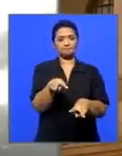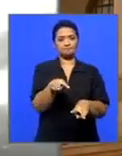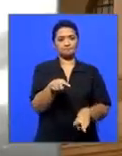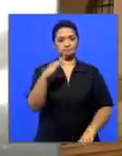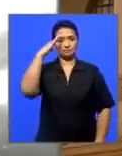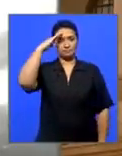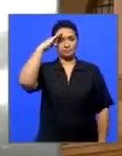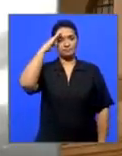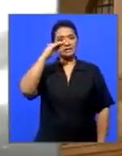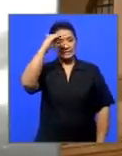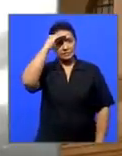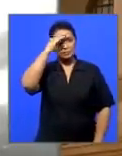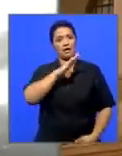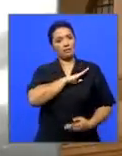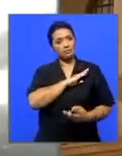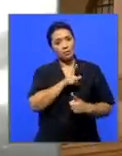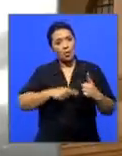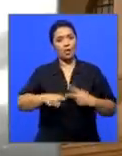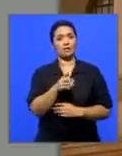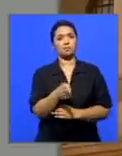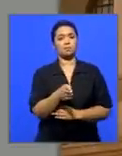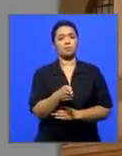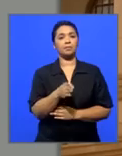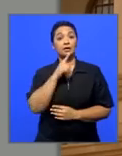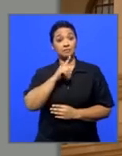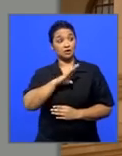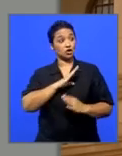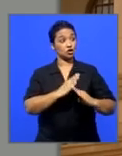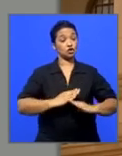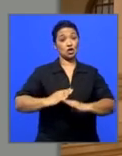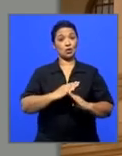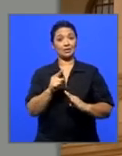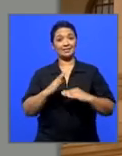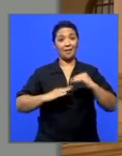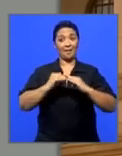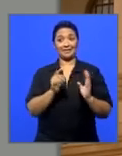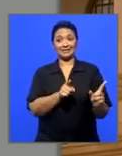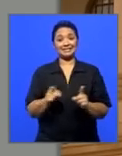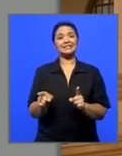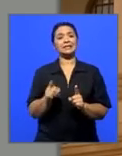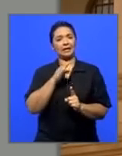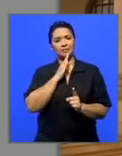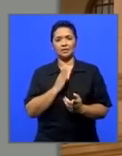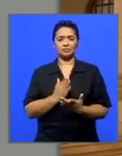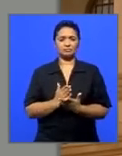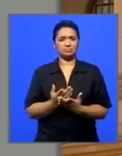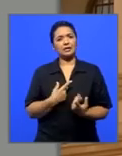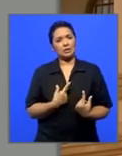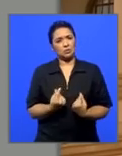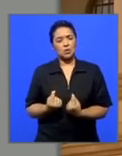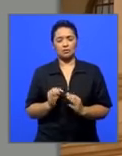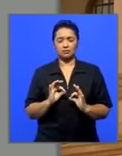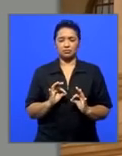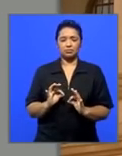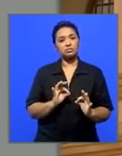Defence Force, the SAPS. The security around this building and in this area is absolutely unprecedented at